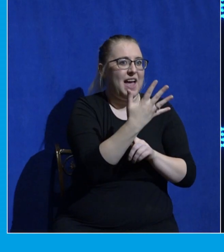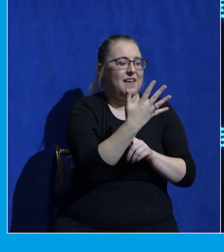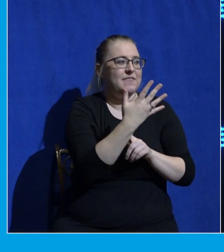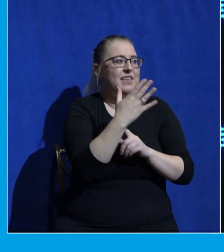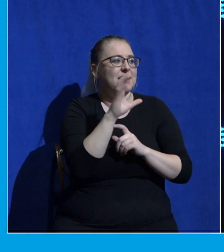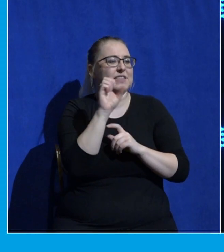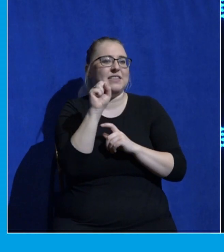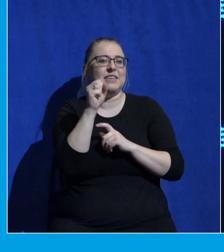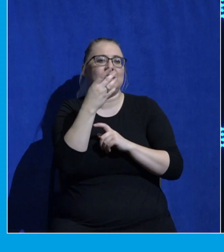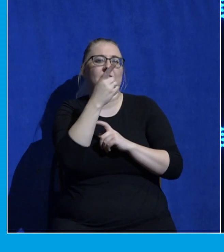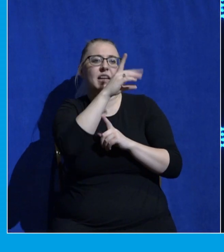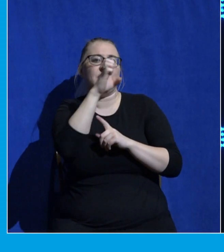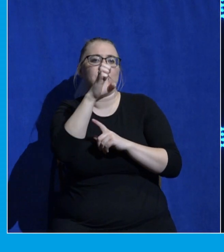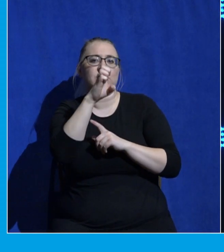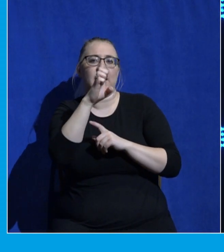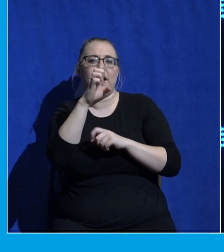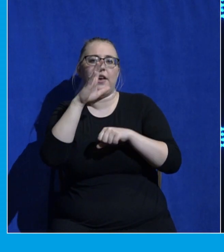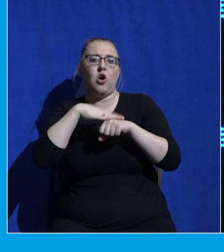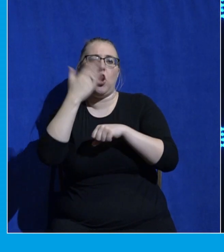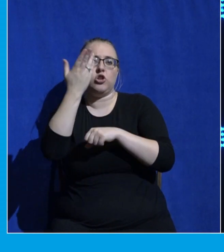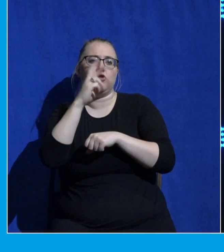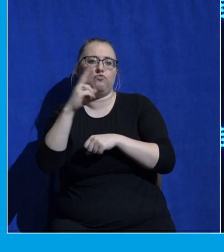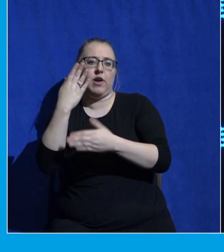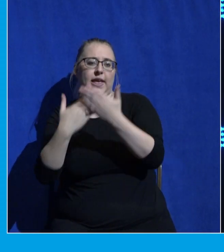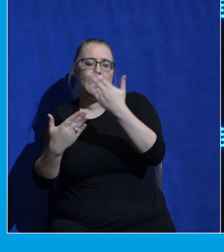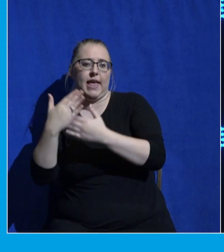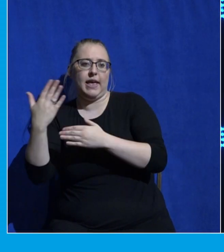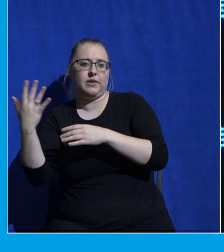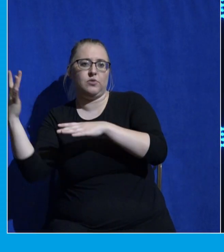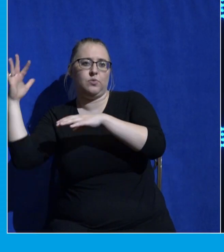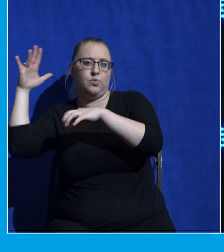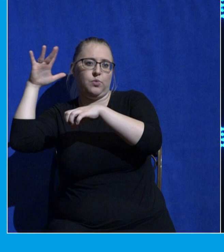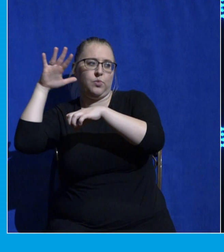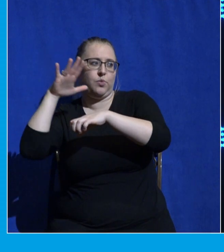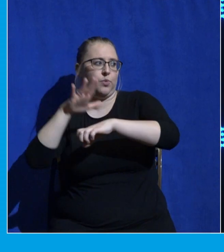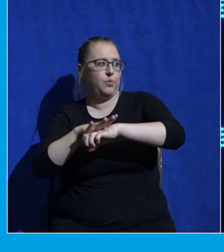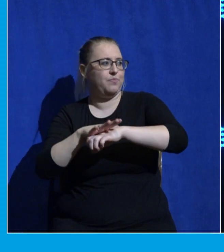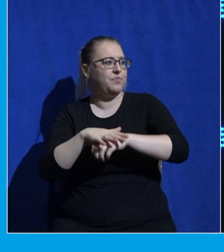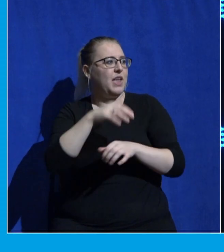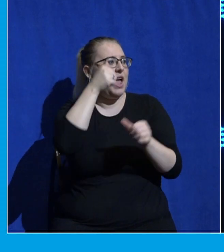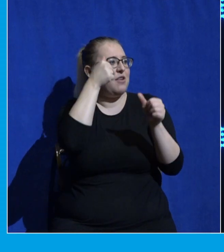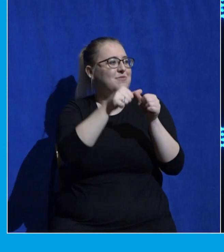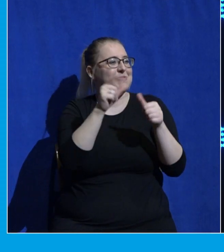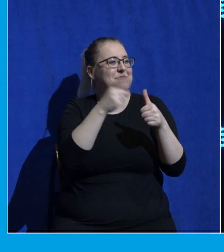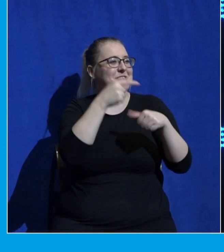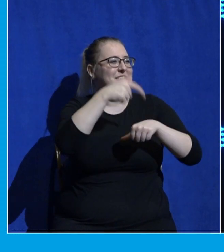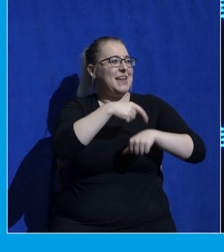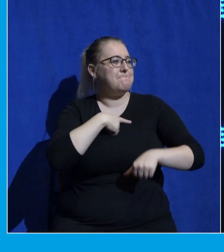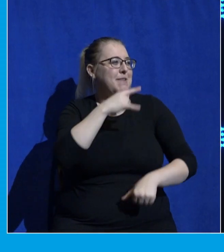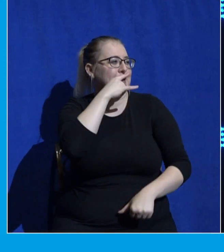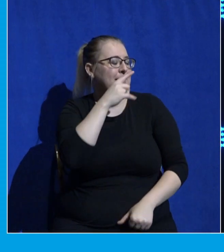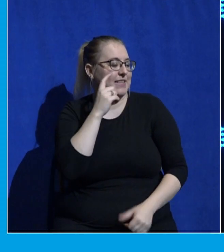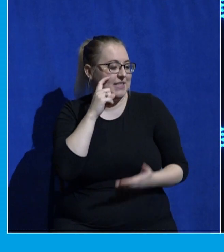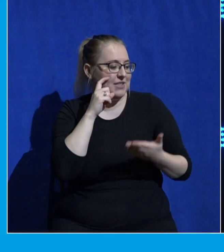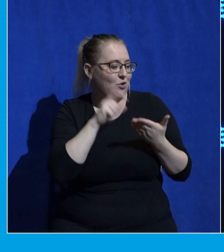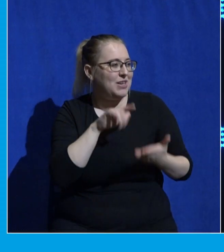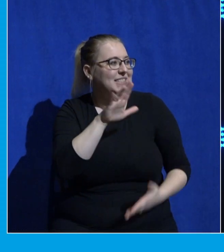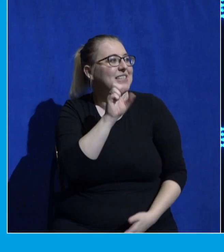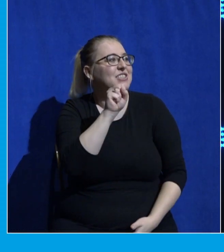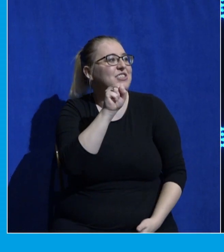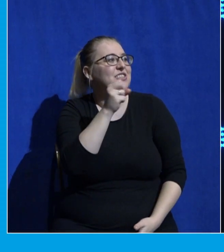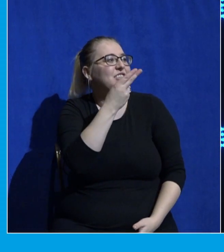hand. Even in thinking about that phrase, I remember when my kid first found his shadow. It was kind of funny